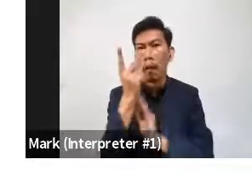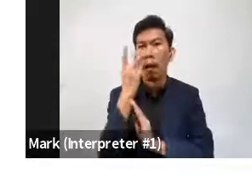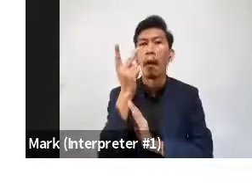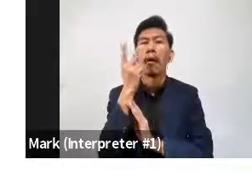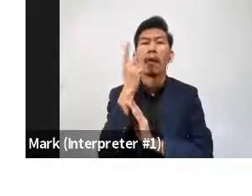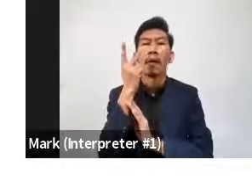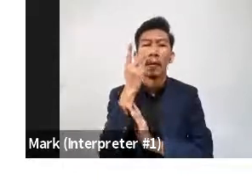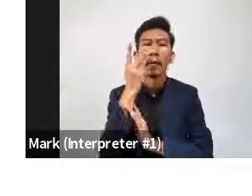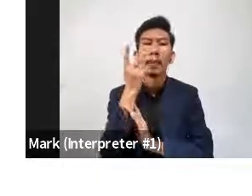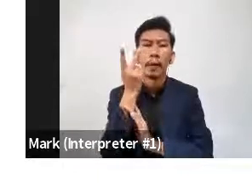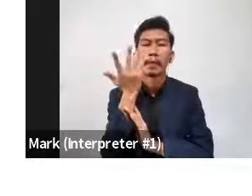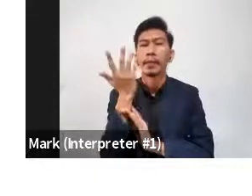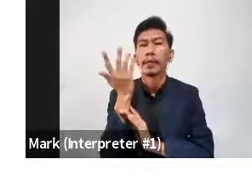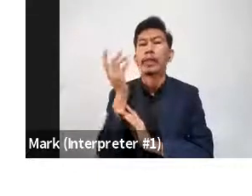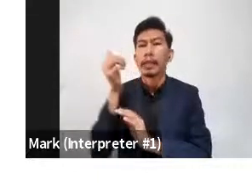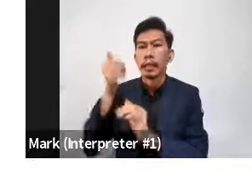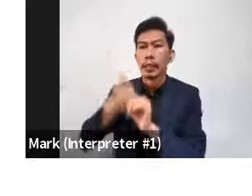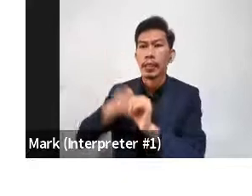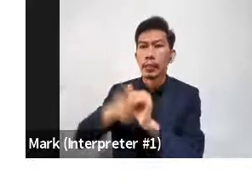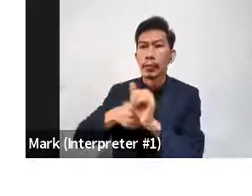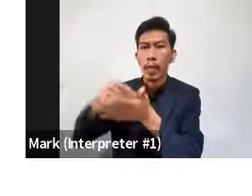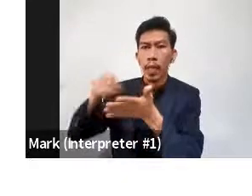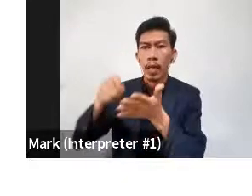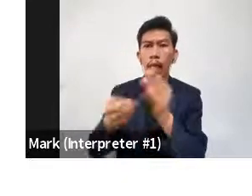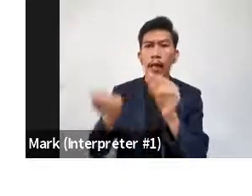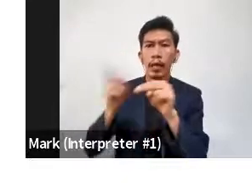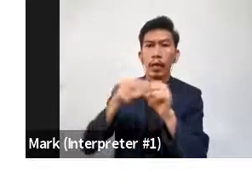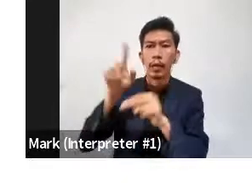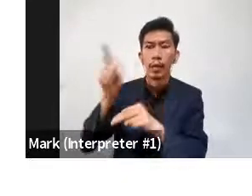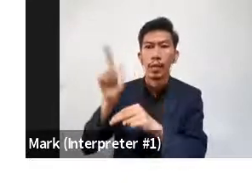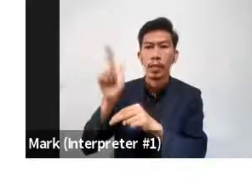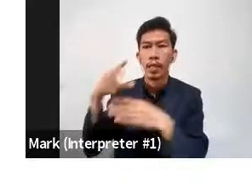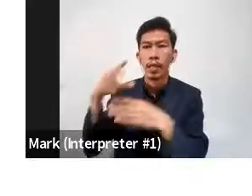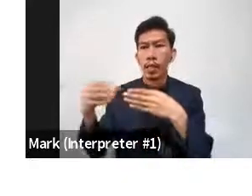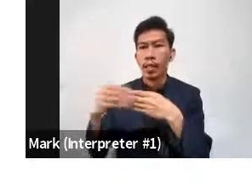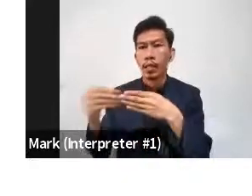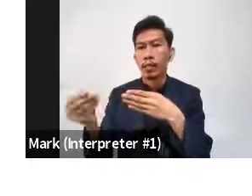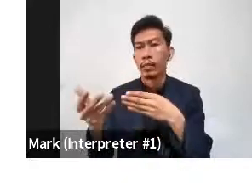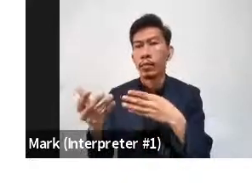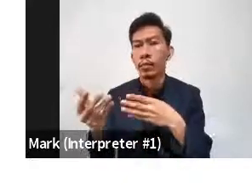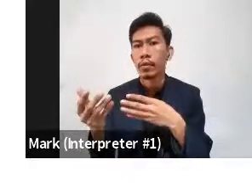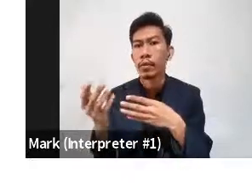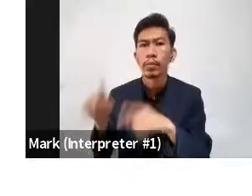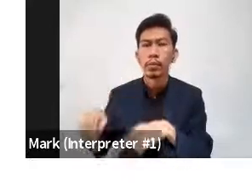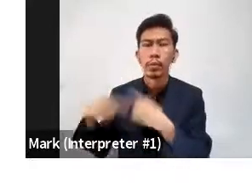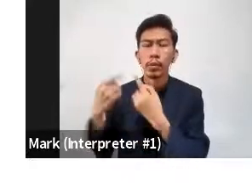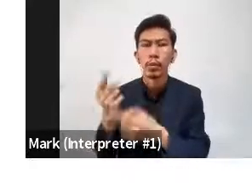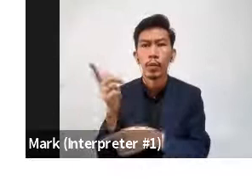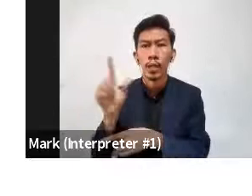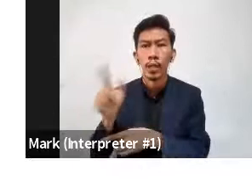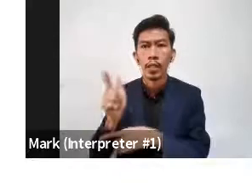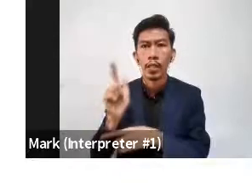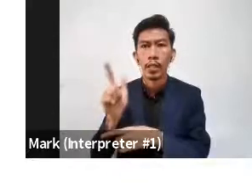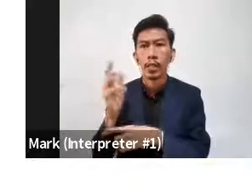the per capita spending actually increased from around $20 to around $50 in the last 20 years. But compared to other countries